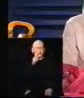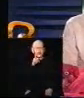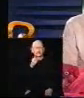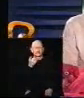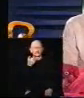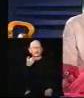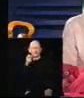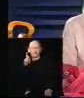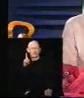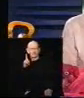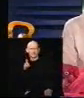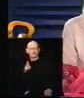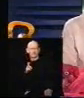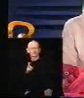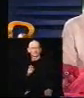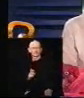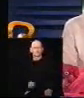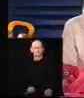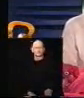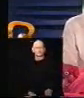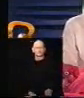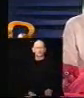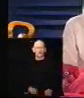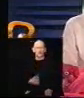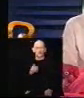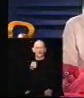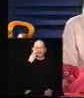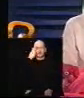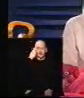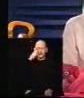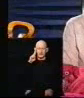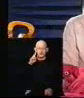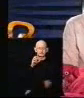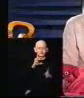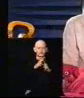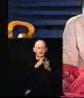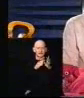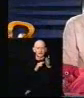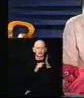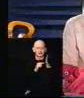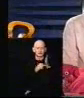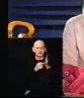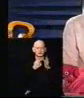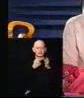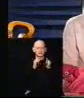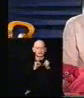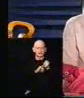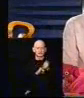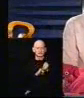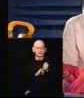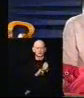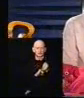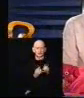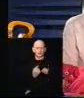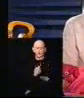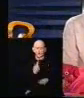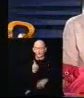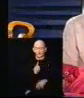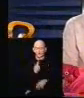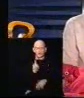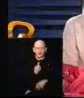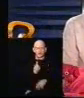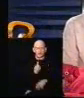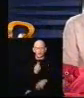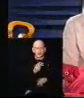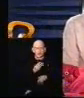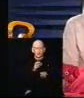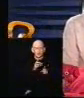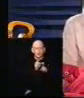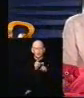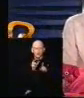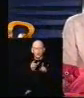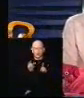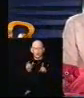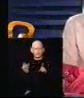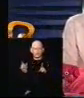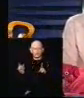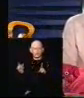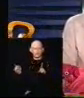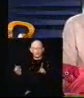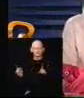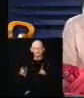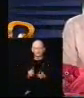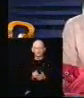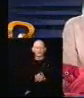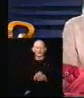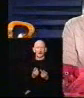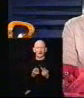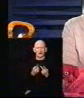designs including Names, dates Personal antidotes As well as beloved objects Or special momentos The panels are sewn